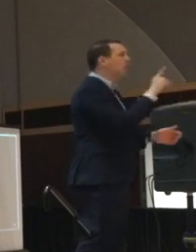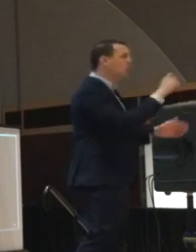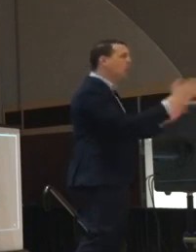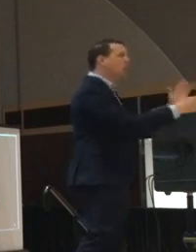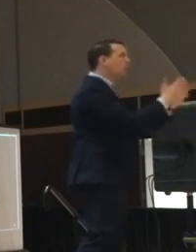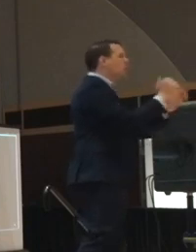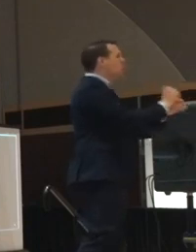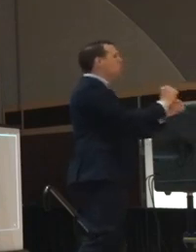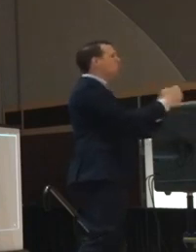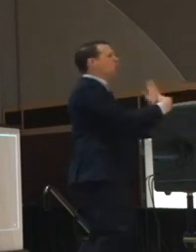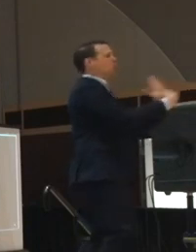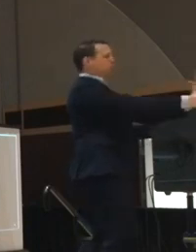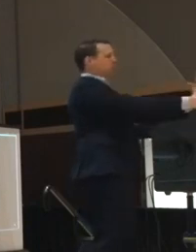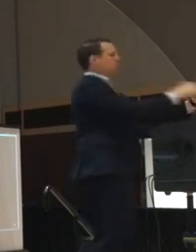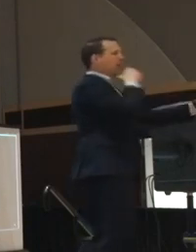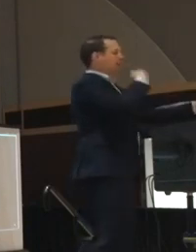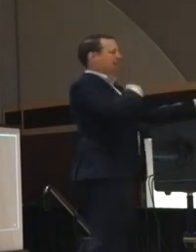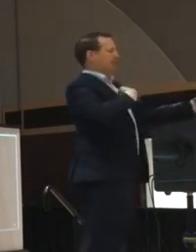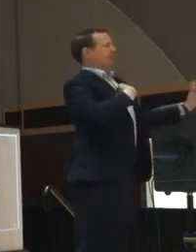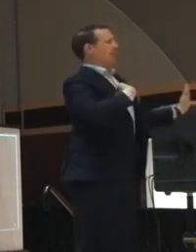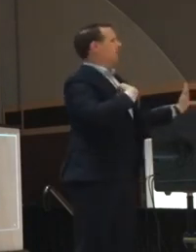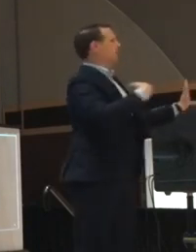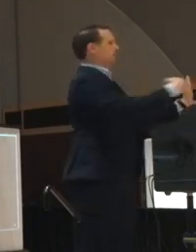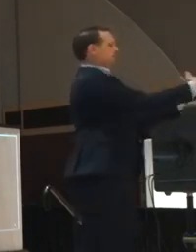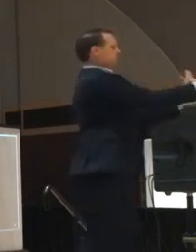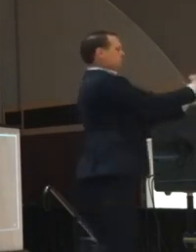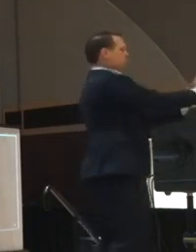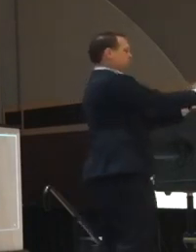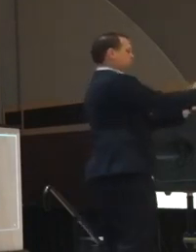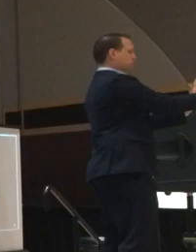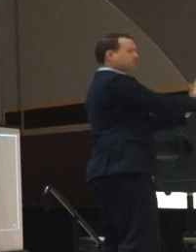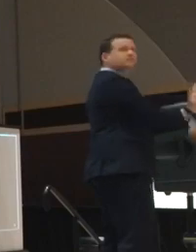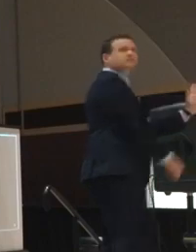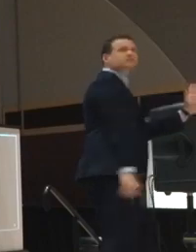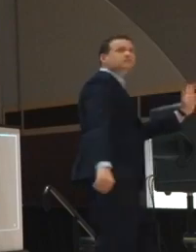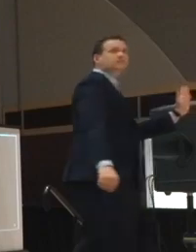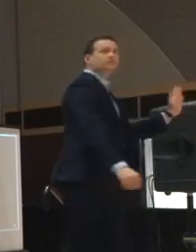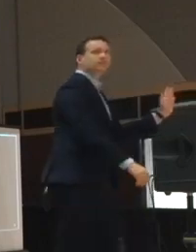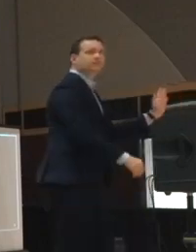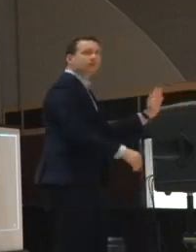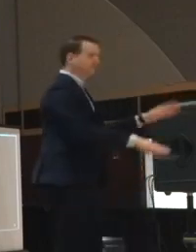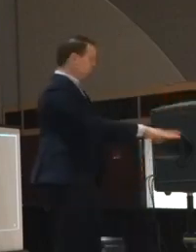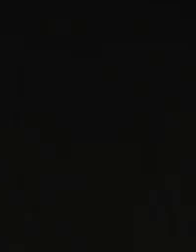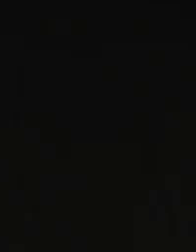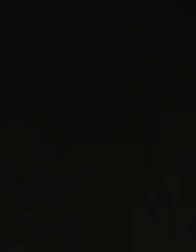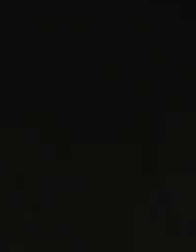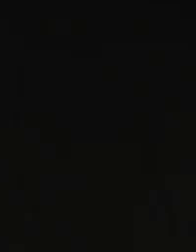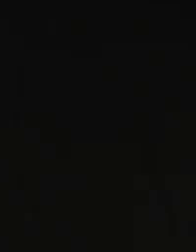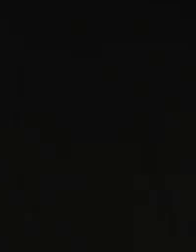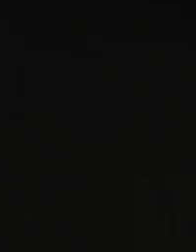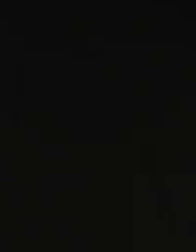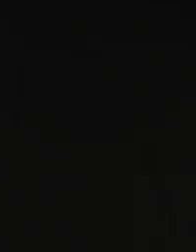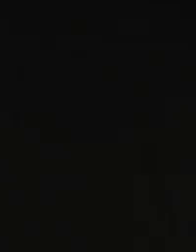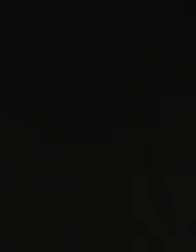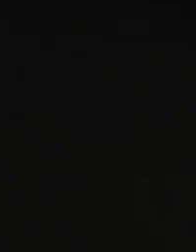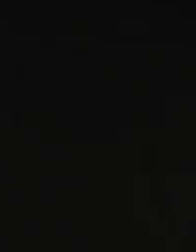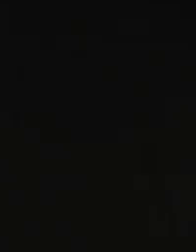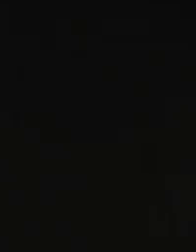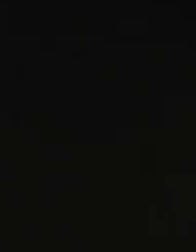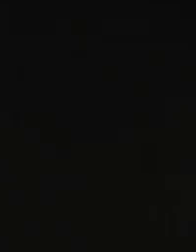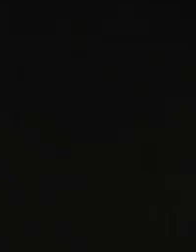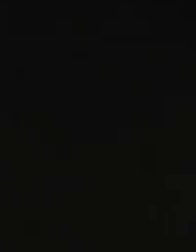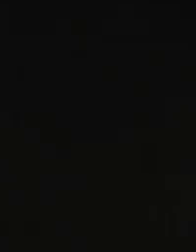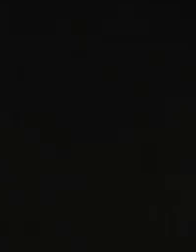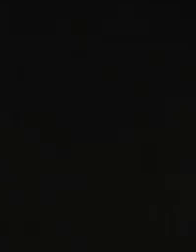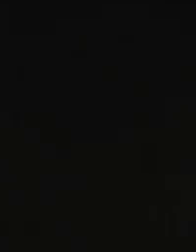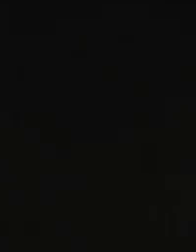words, put the work out there. Got to have non-slip flooring for animals. All right, let's see how you good my little test.